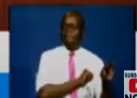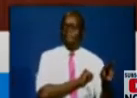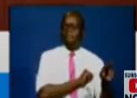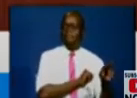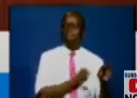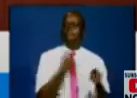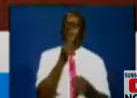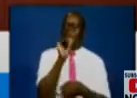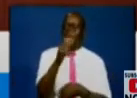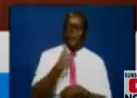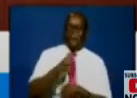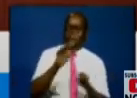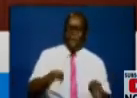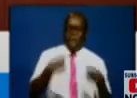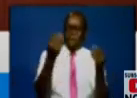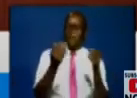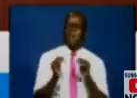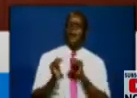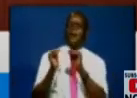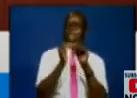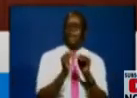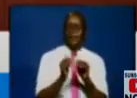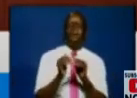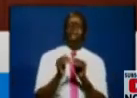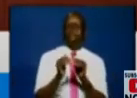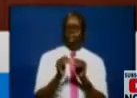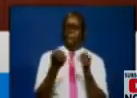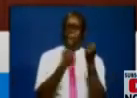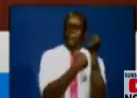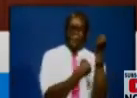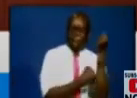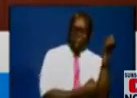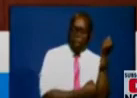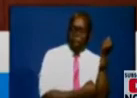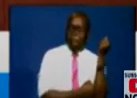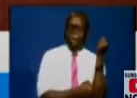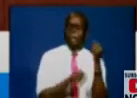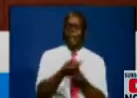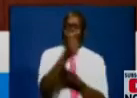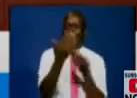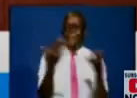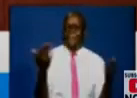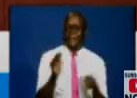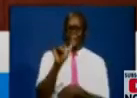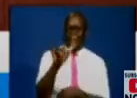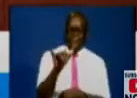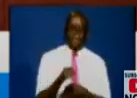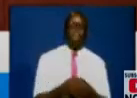say that we have given a fair hearing and a fair platform. Another thing is that